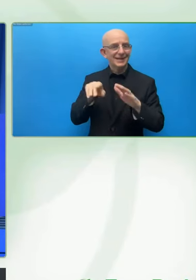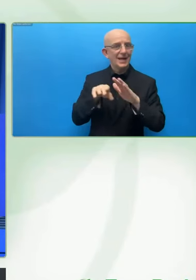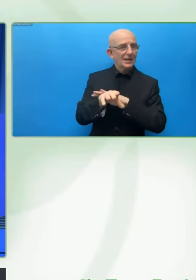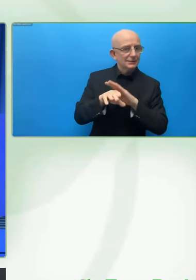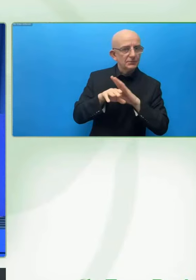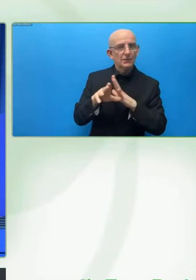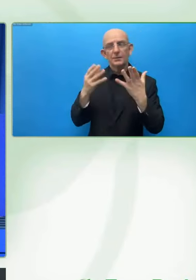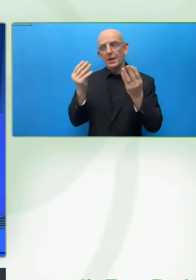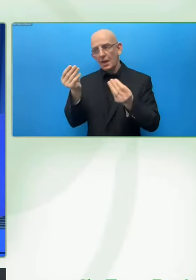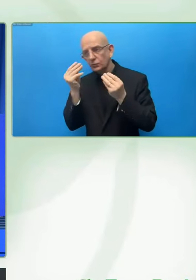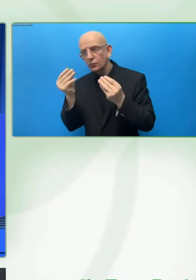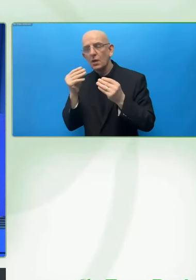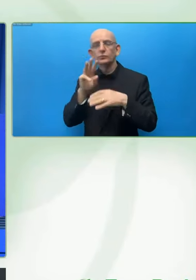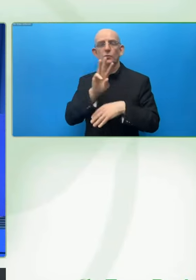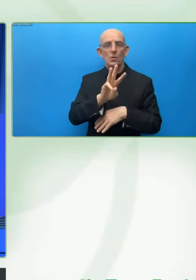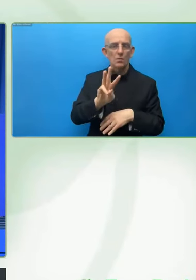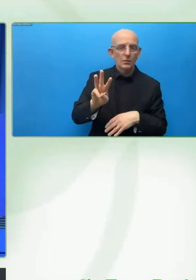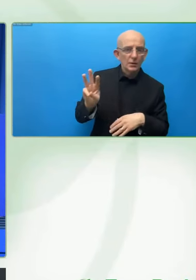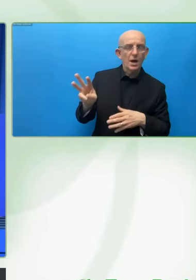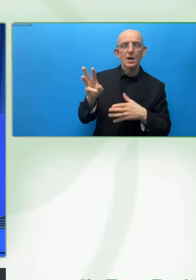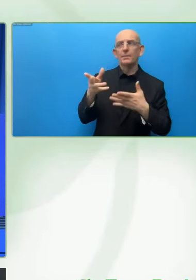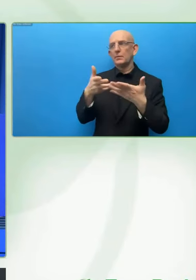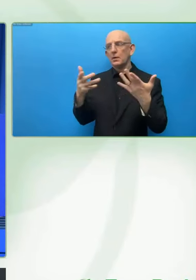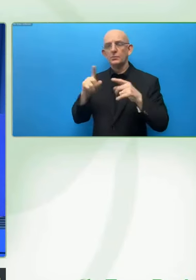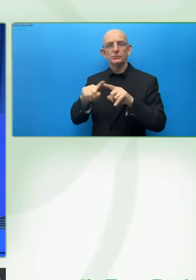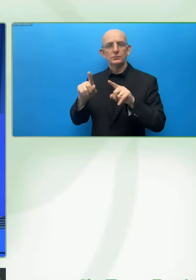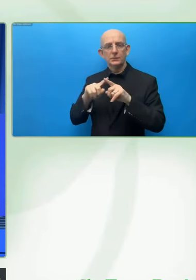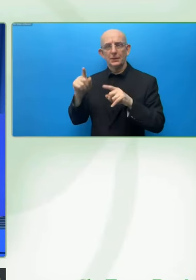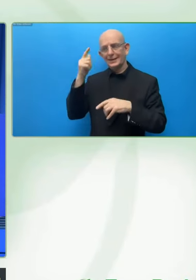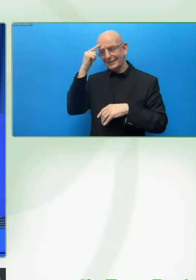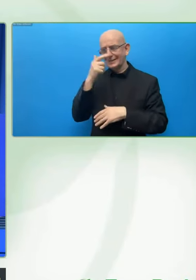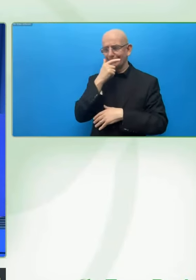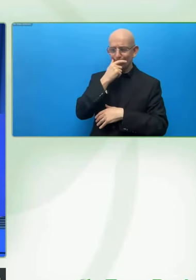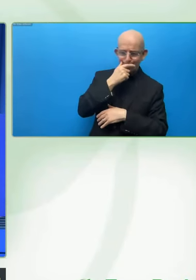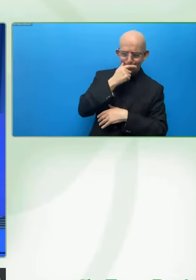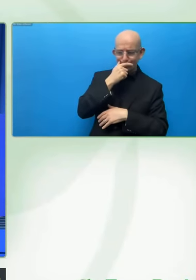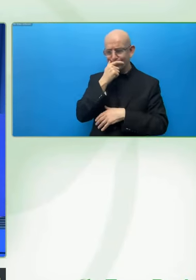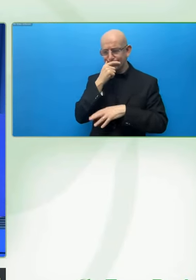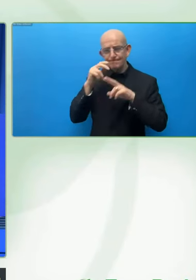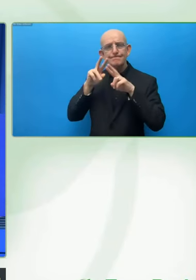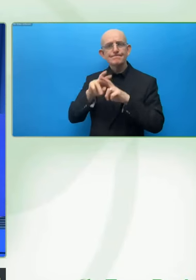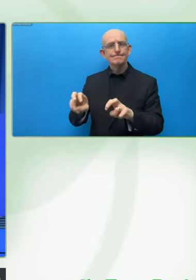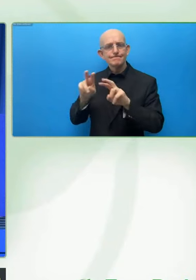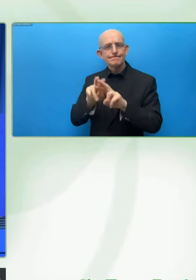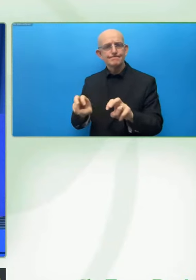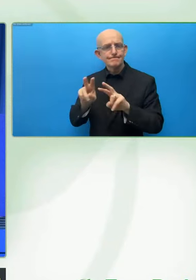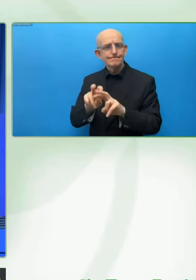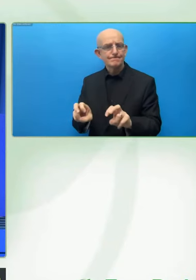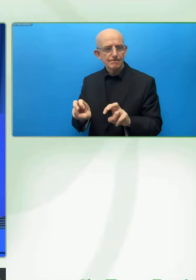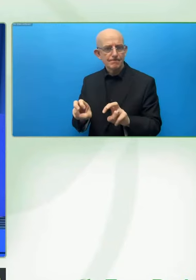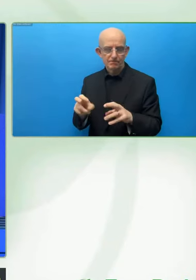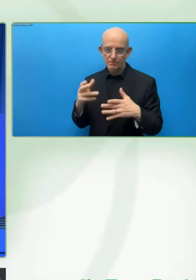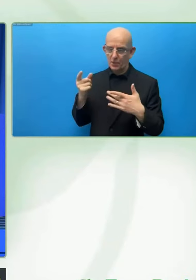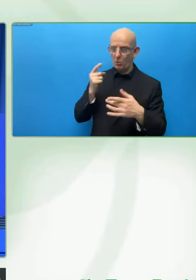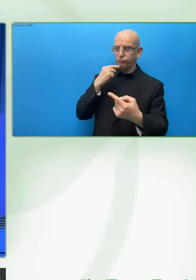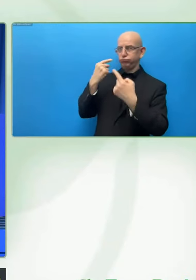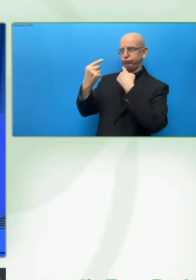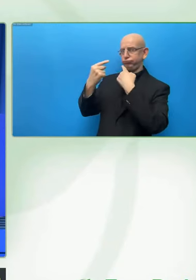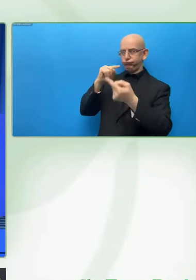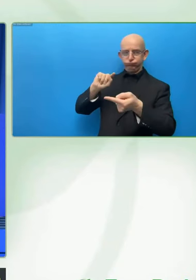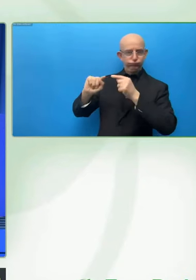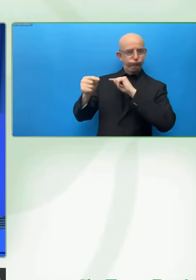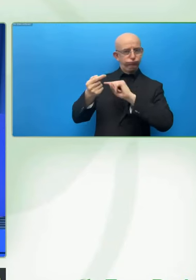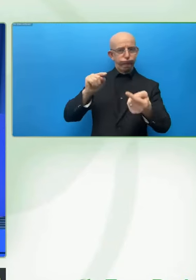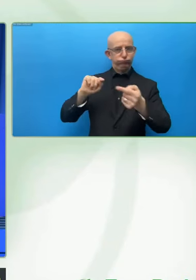access. Now, the ADA has been out since 1990, but it has not been very clear how some of these